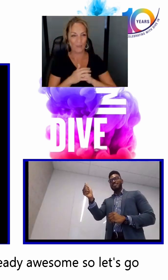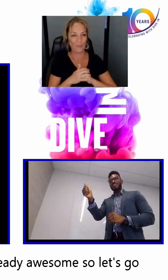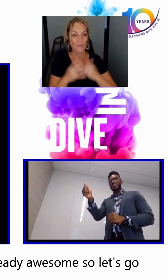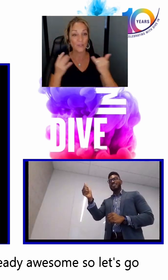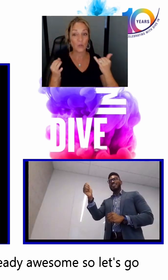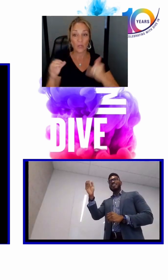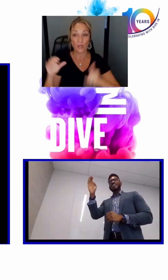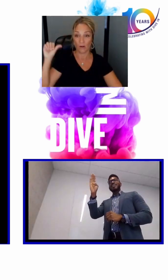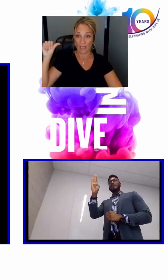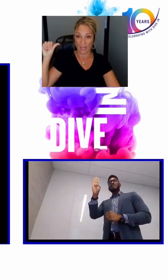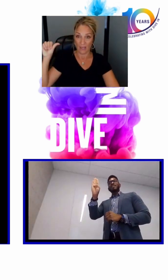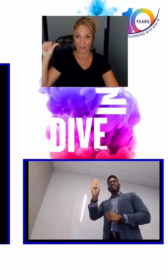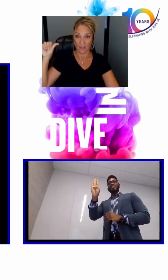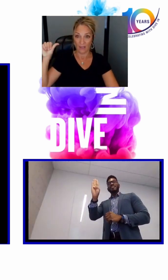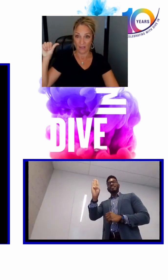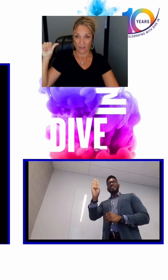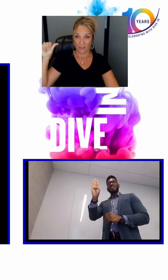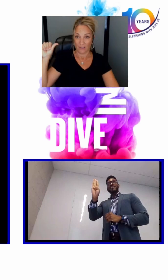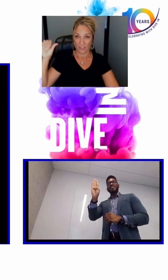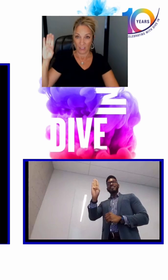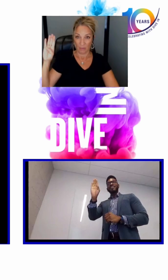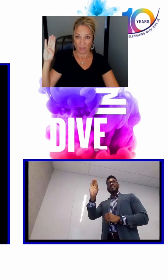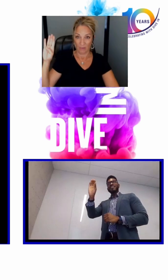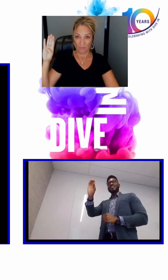A, B,